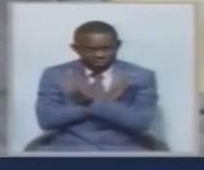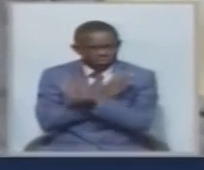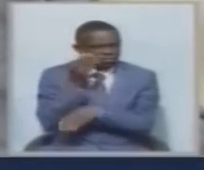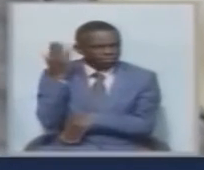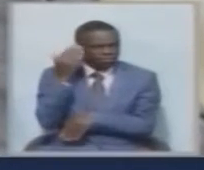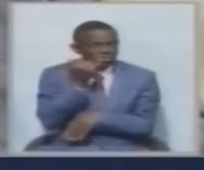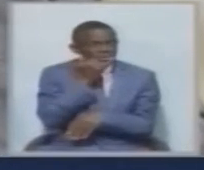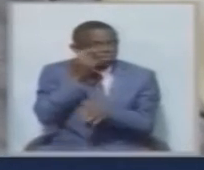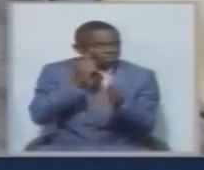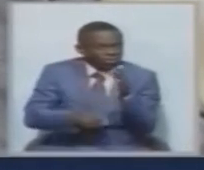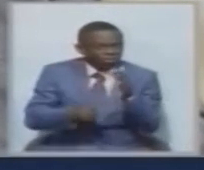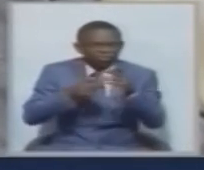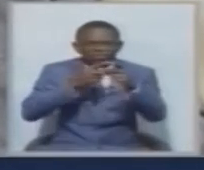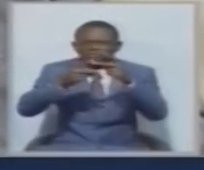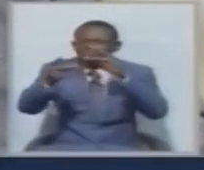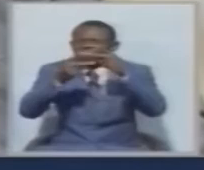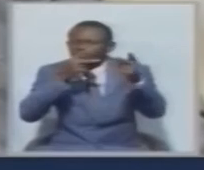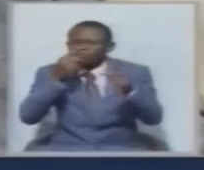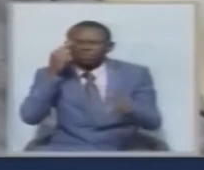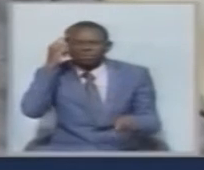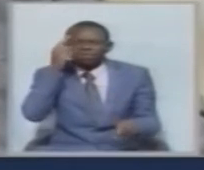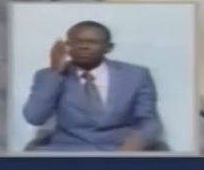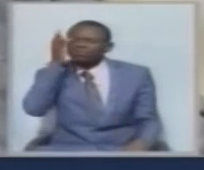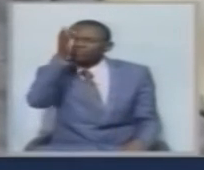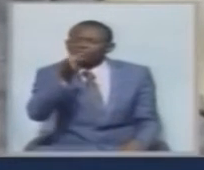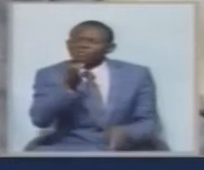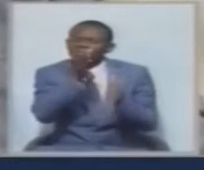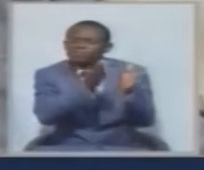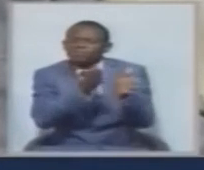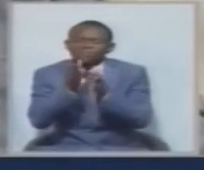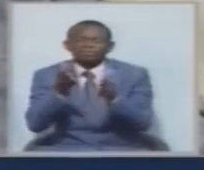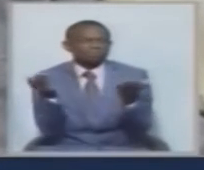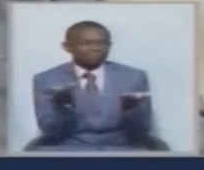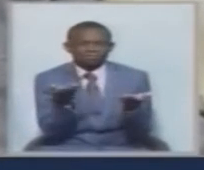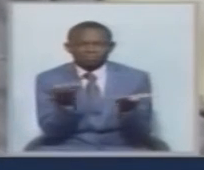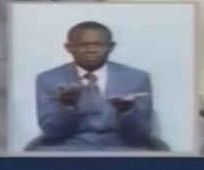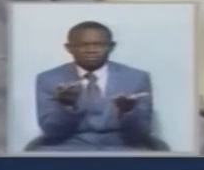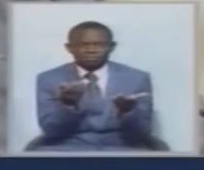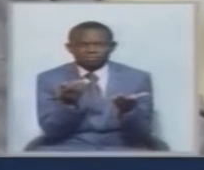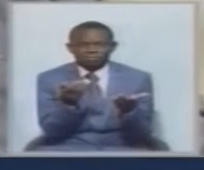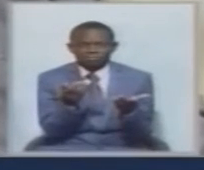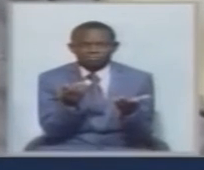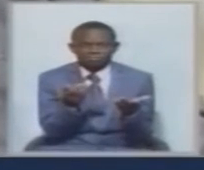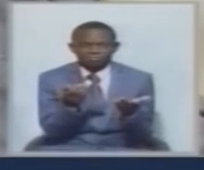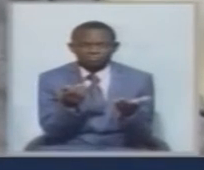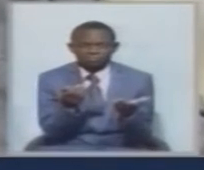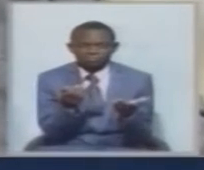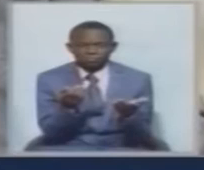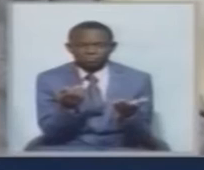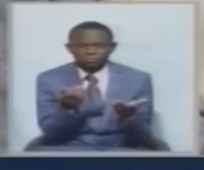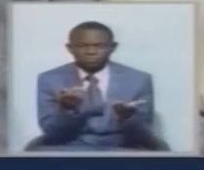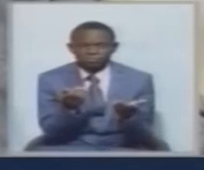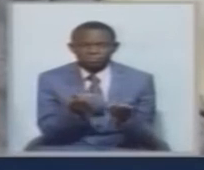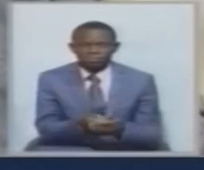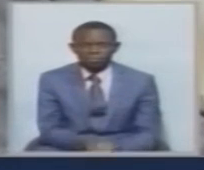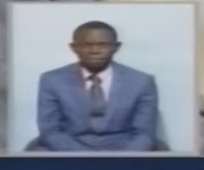other sectors apart from hydro, because we all understood quite clearly from the onset that the